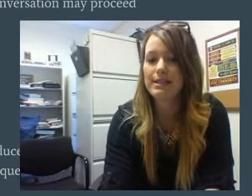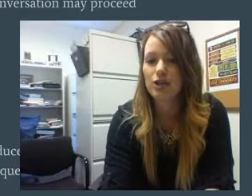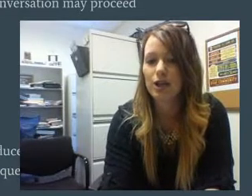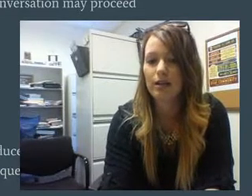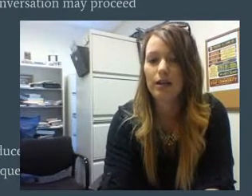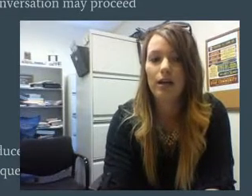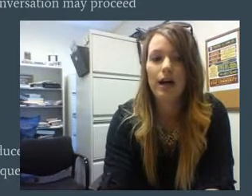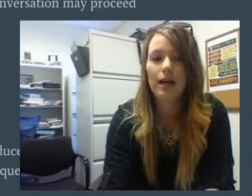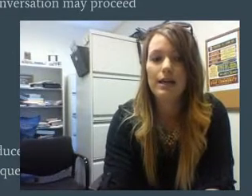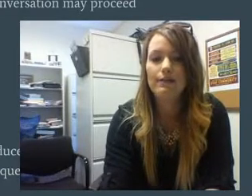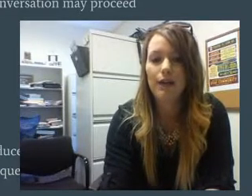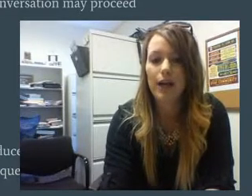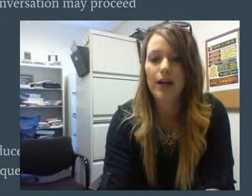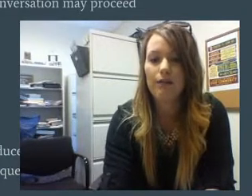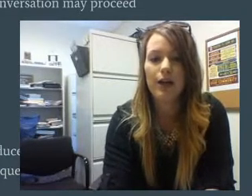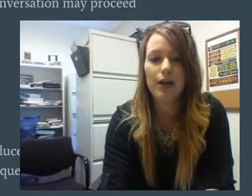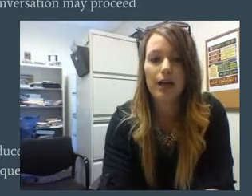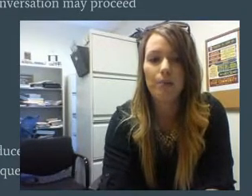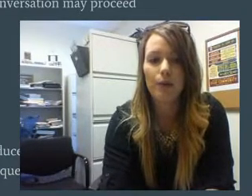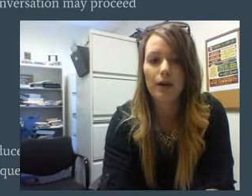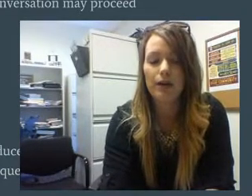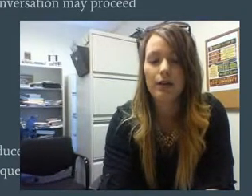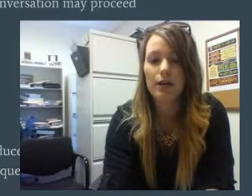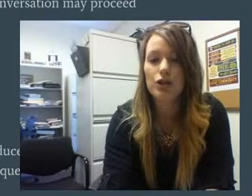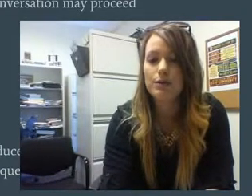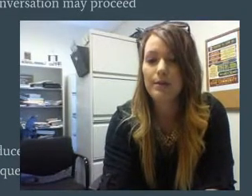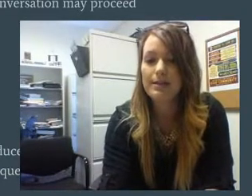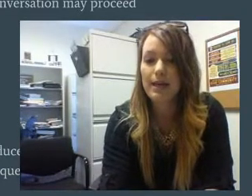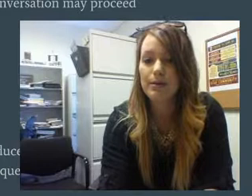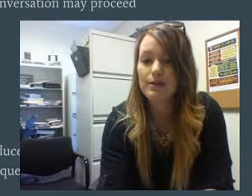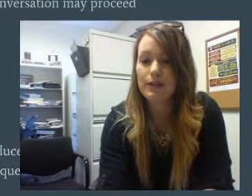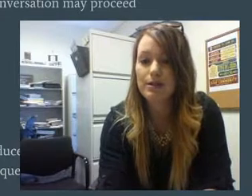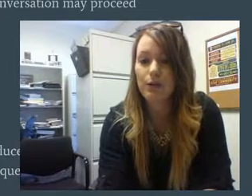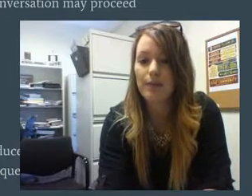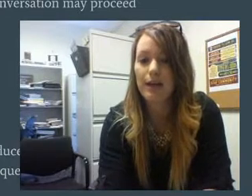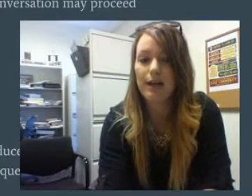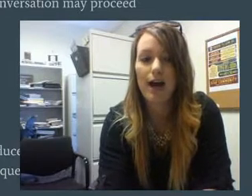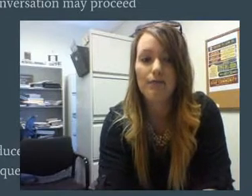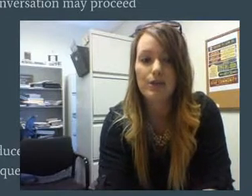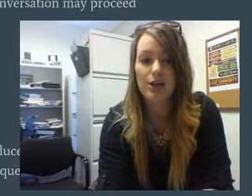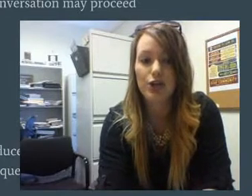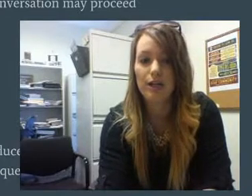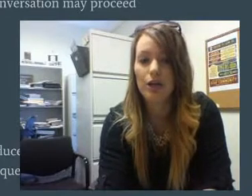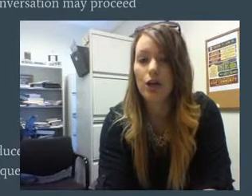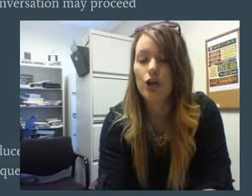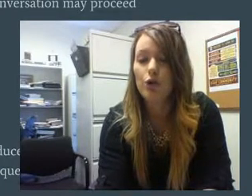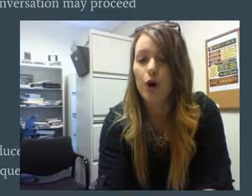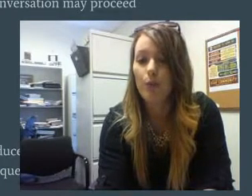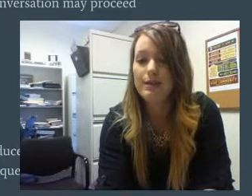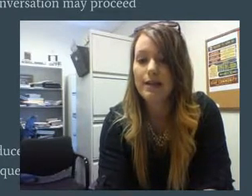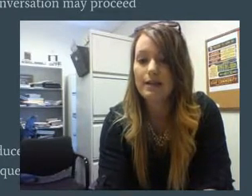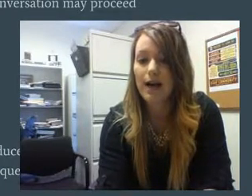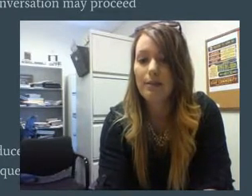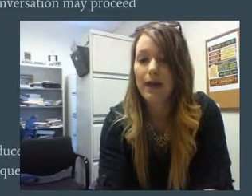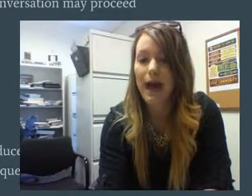topicalization is very, very important. So, some examples of this would be, in a conversation, you